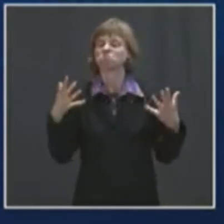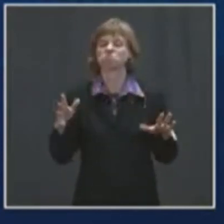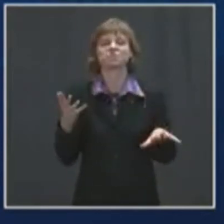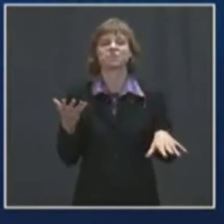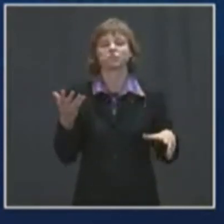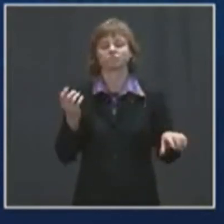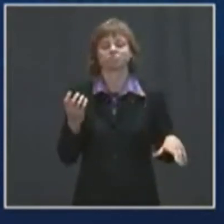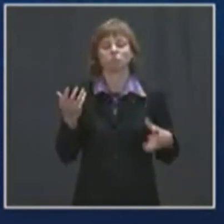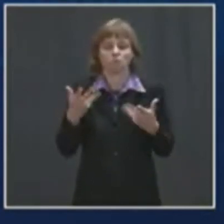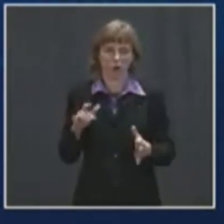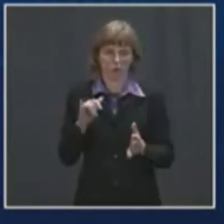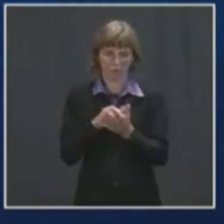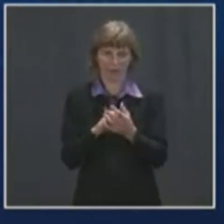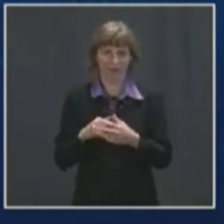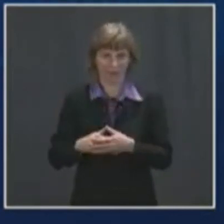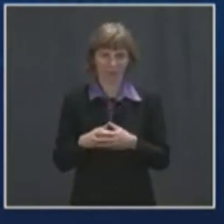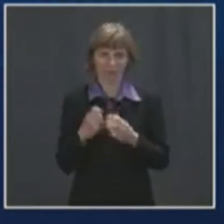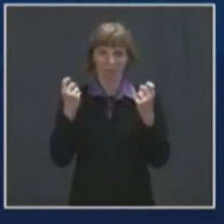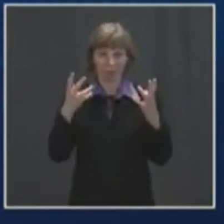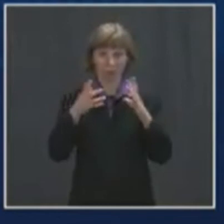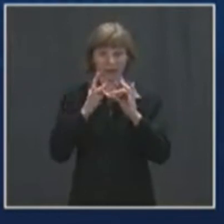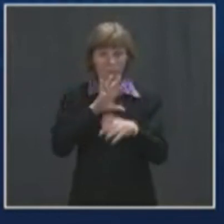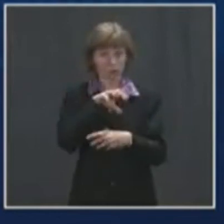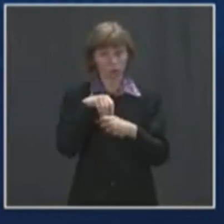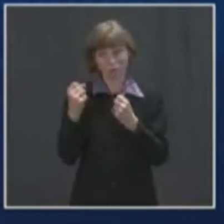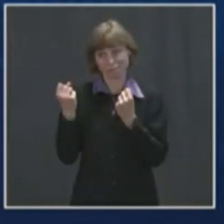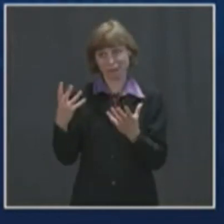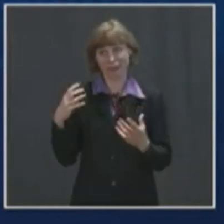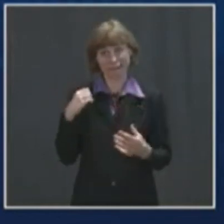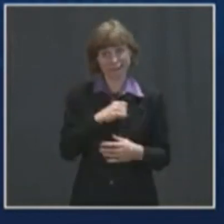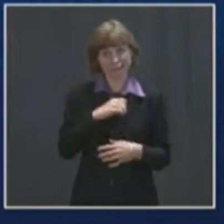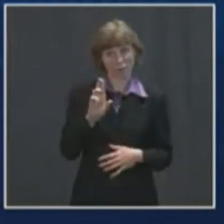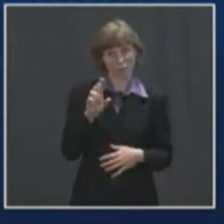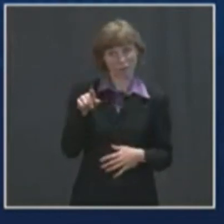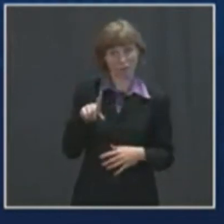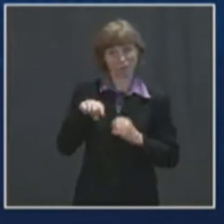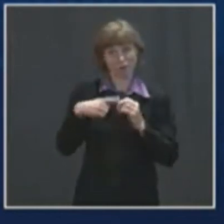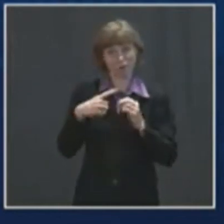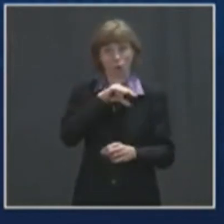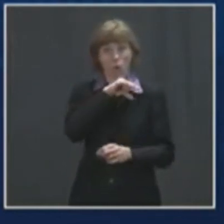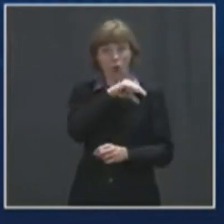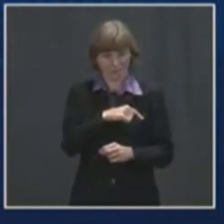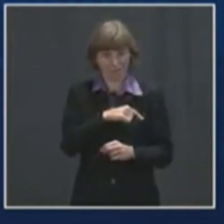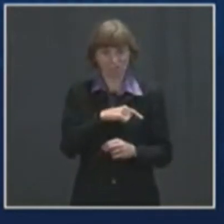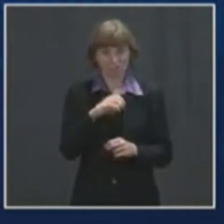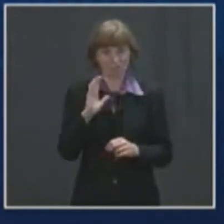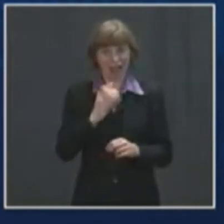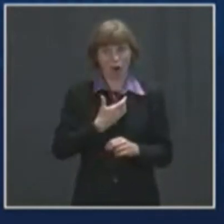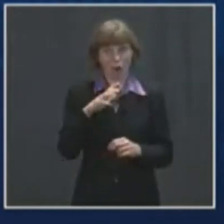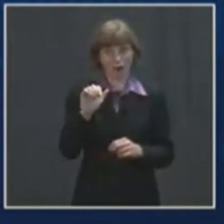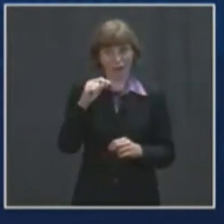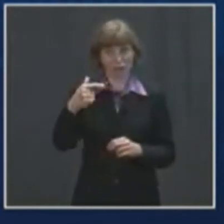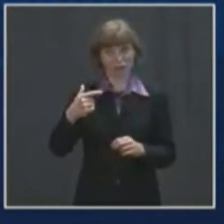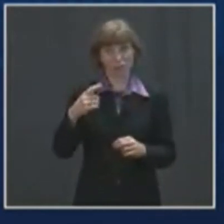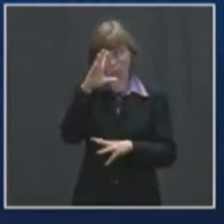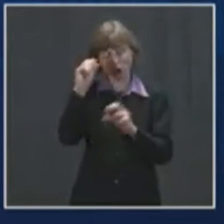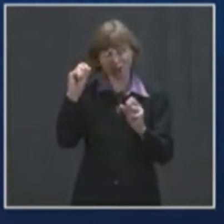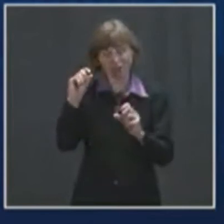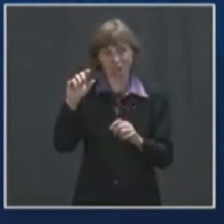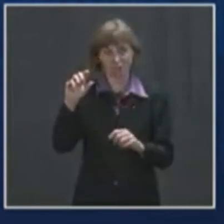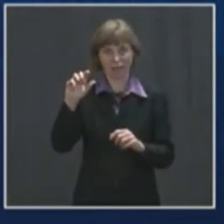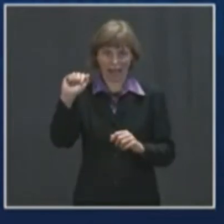certainly, given many of the comments, including from many Senate Republicans about the qualifications of our Attorney General, the President's Attorney General nominee,